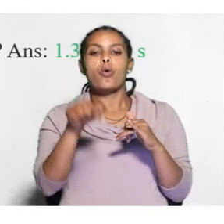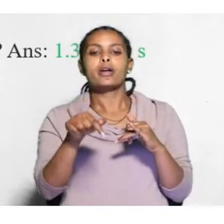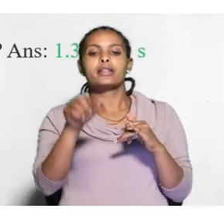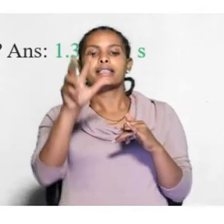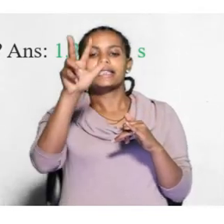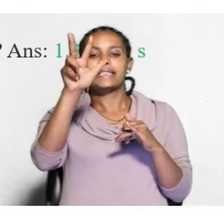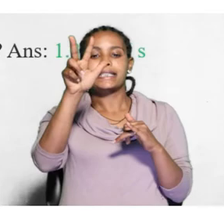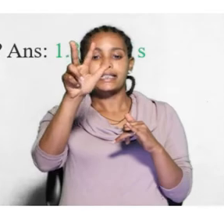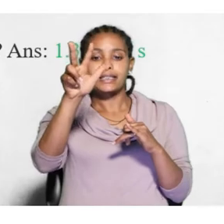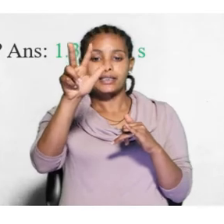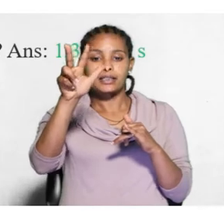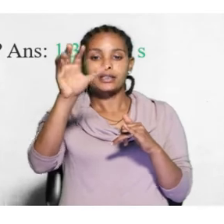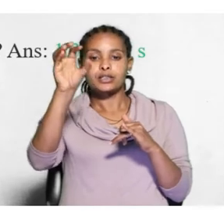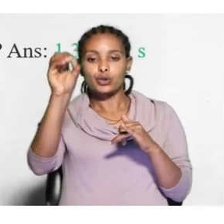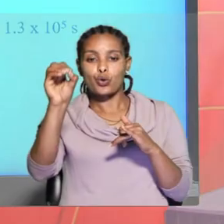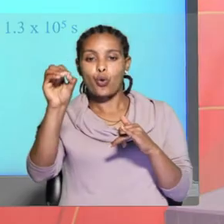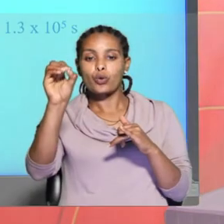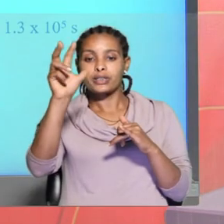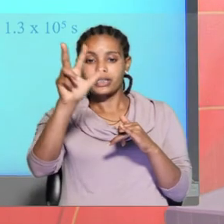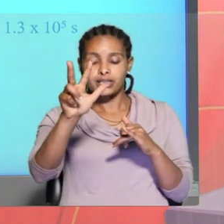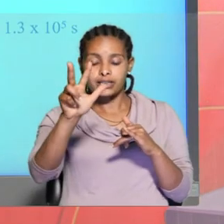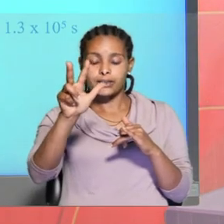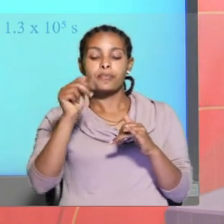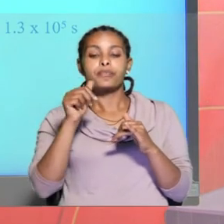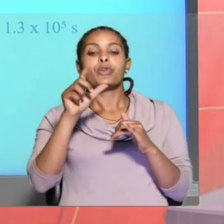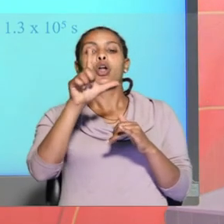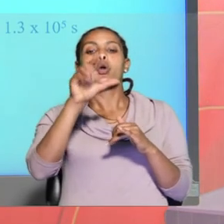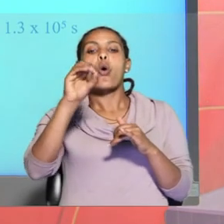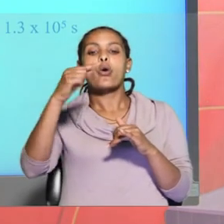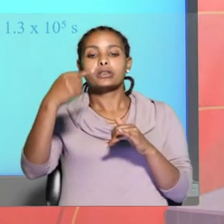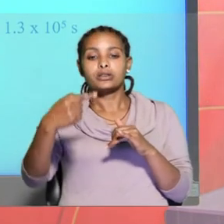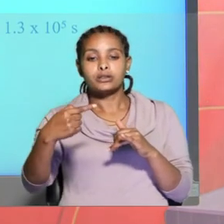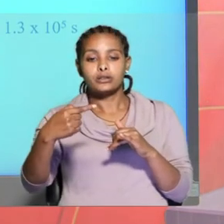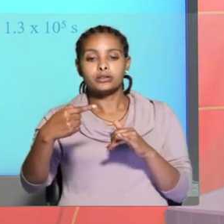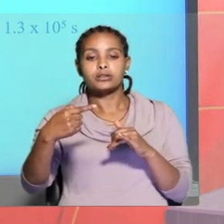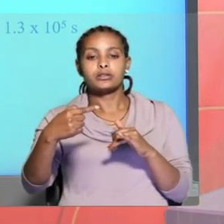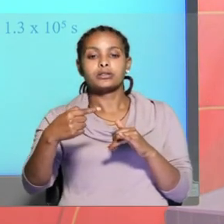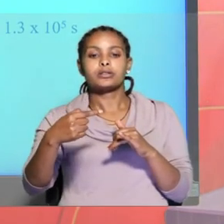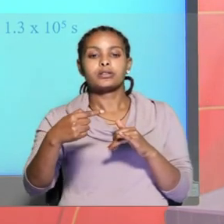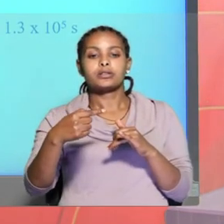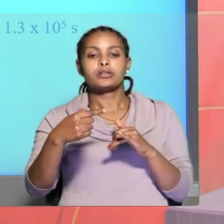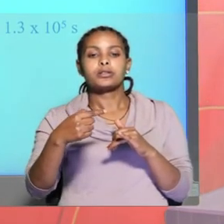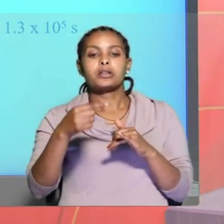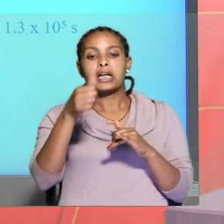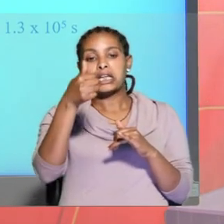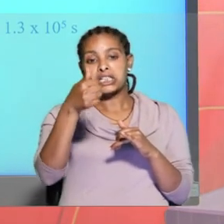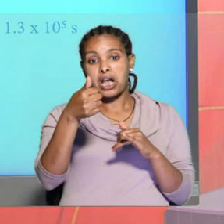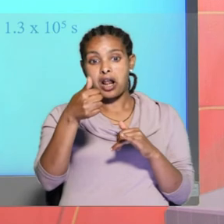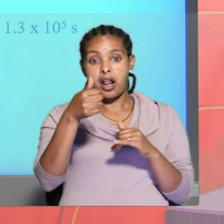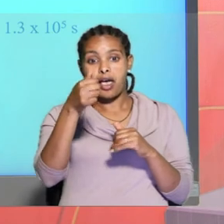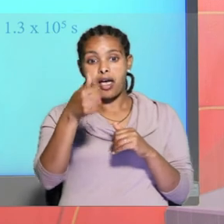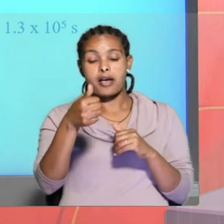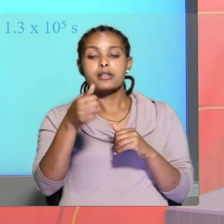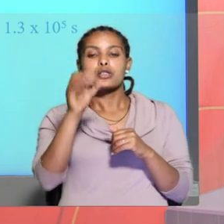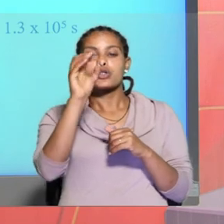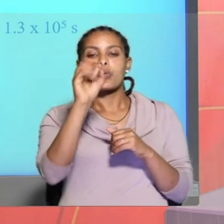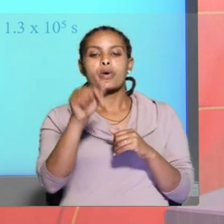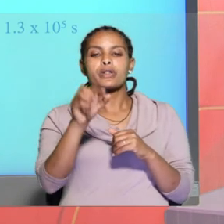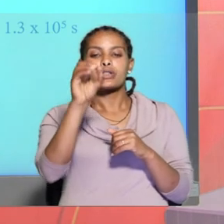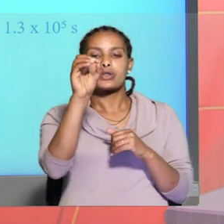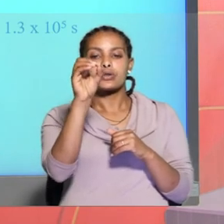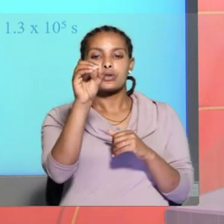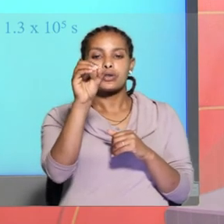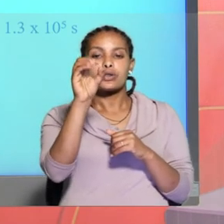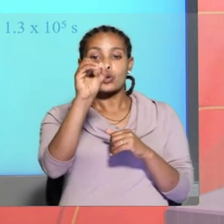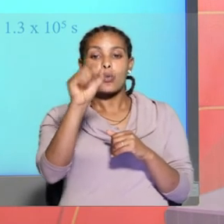2.30 stream log naught initial concentration is 0.3